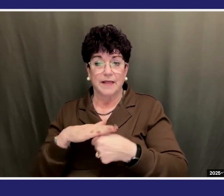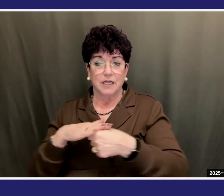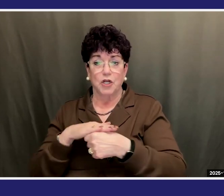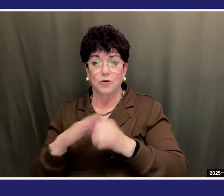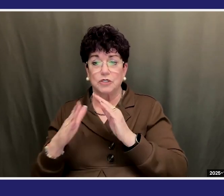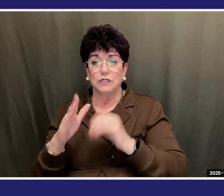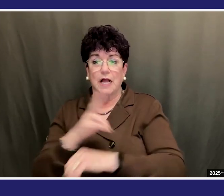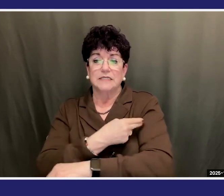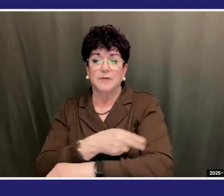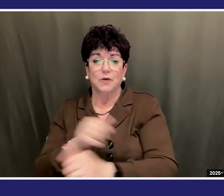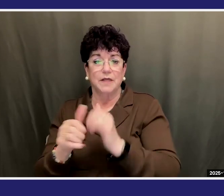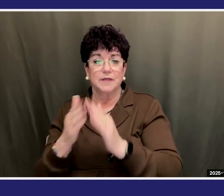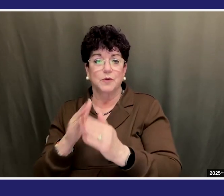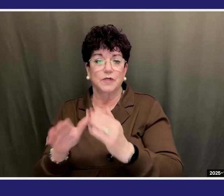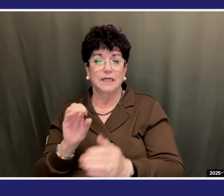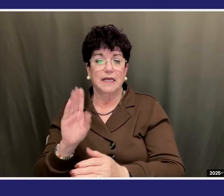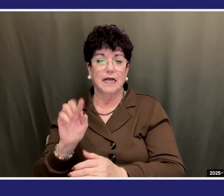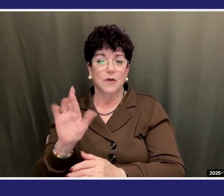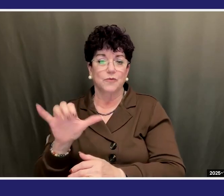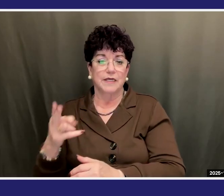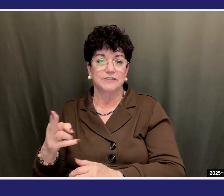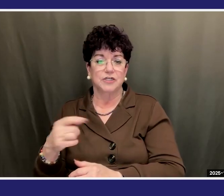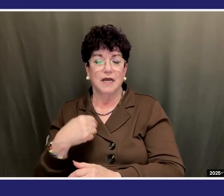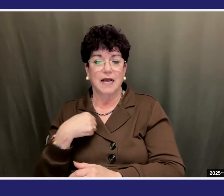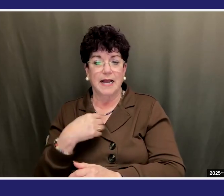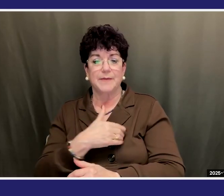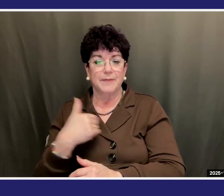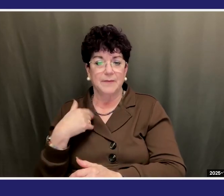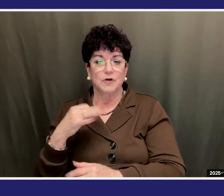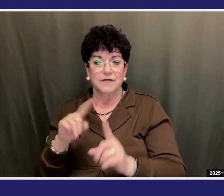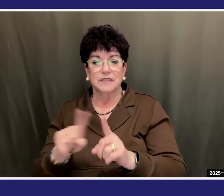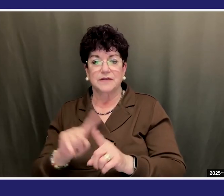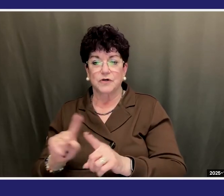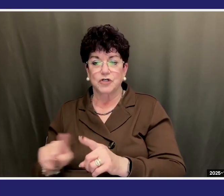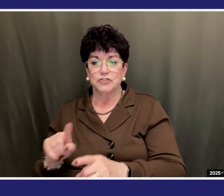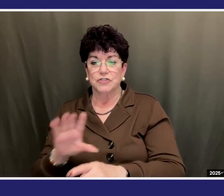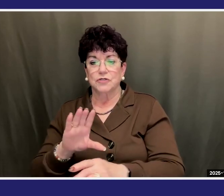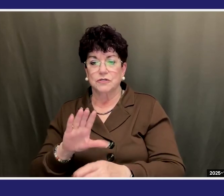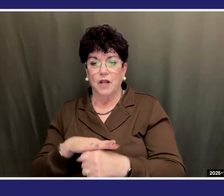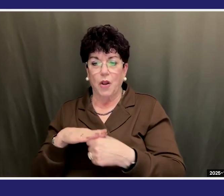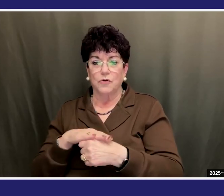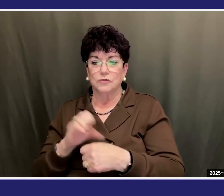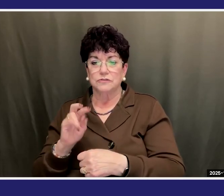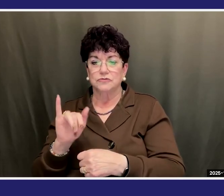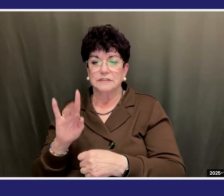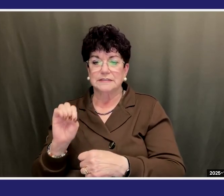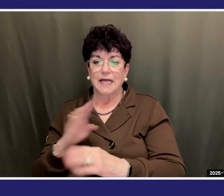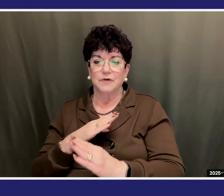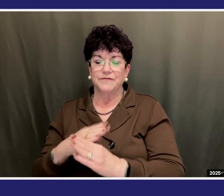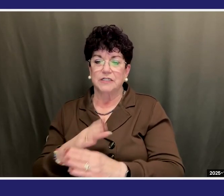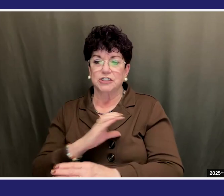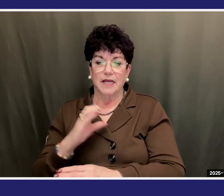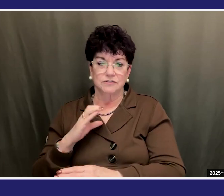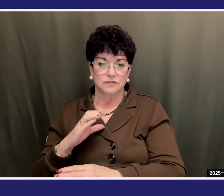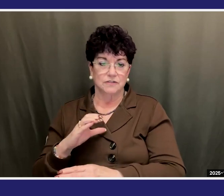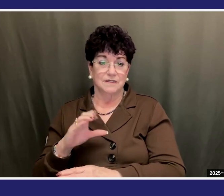outreach. I have been a member of a diverse local suicide prevention council here in Napa since 2018. The County